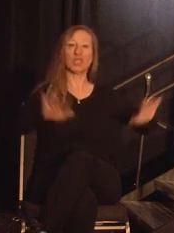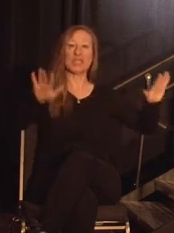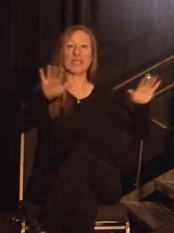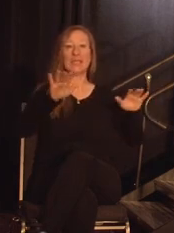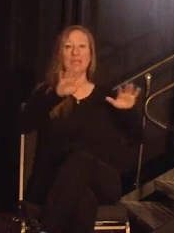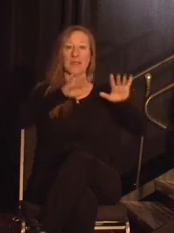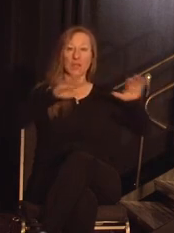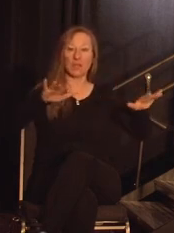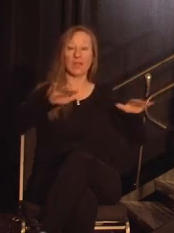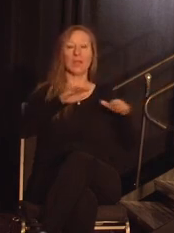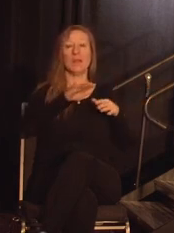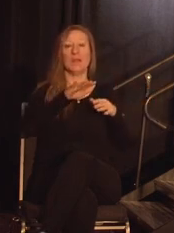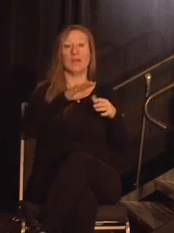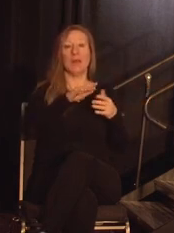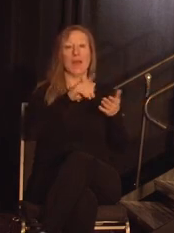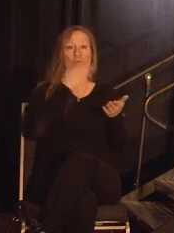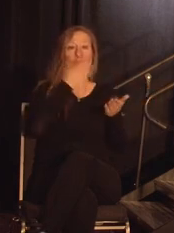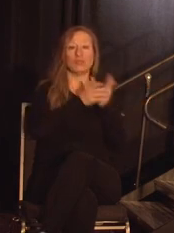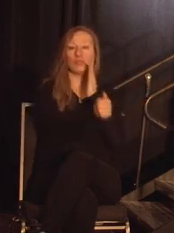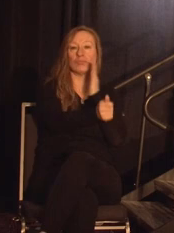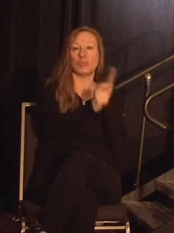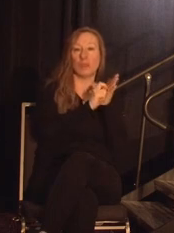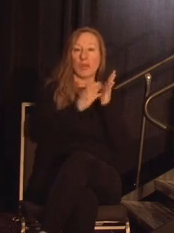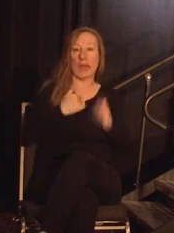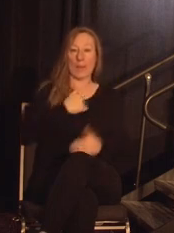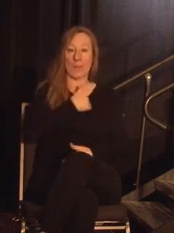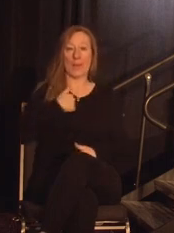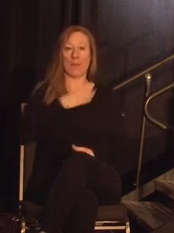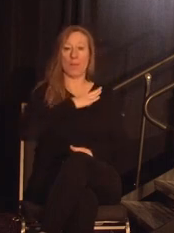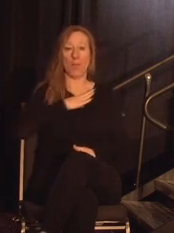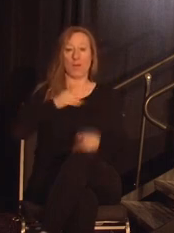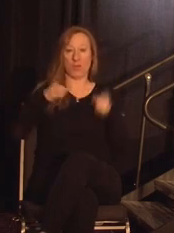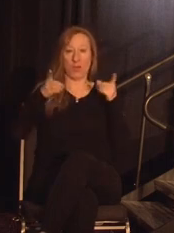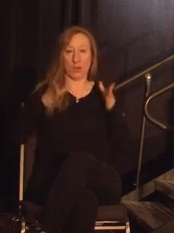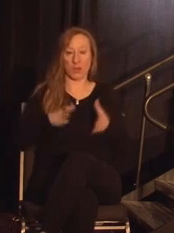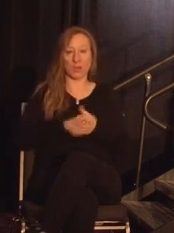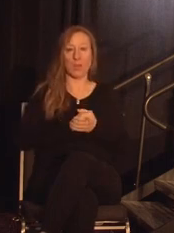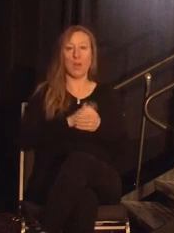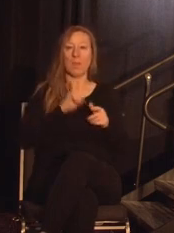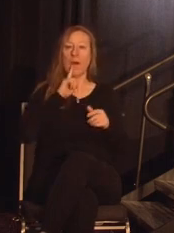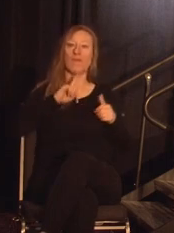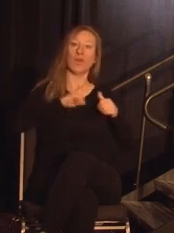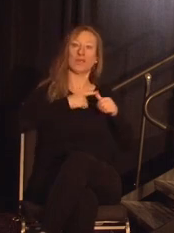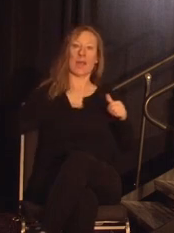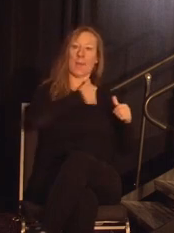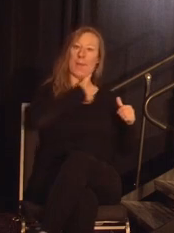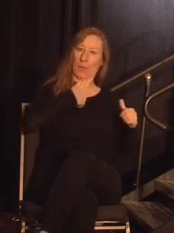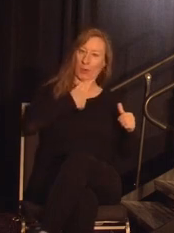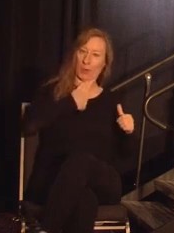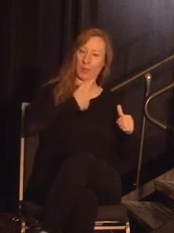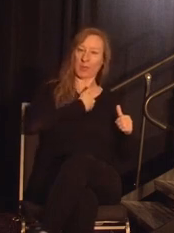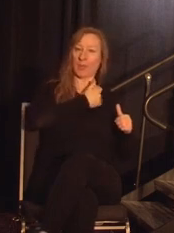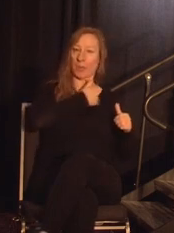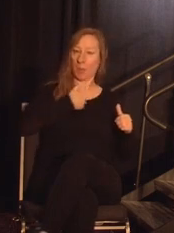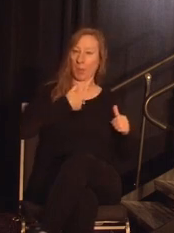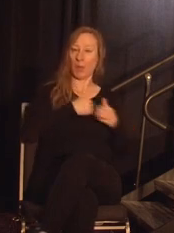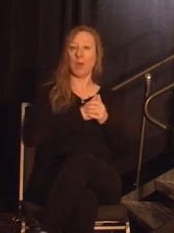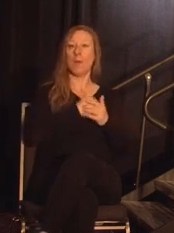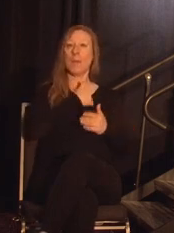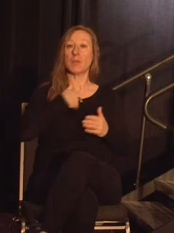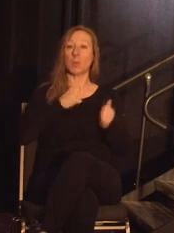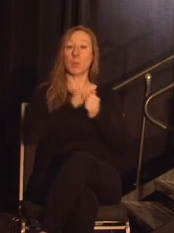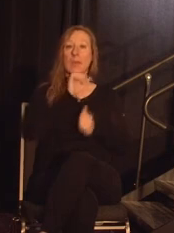writing. I am a member of AWP's Board of Directors, but first and foremost, I am a member of AWP. Membership with